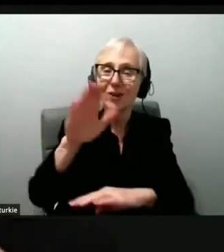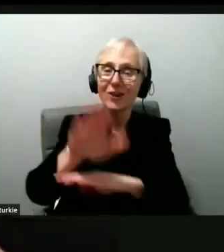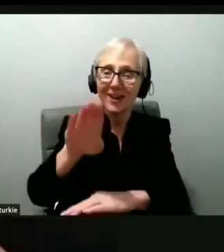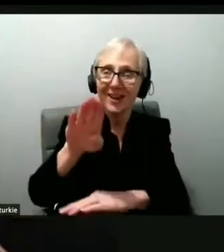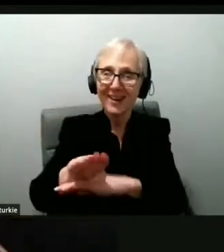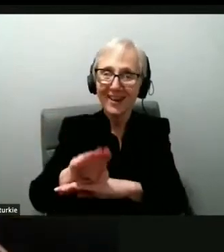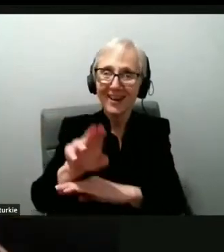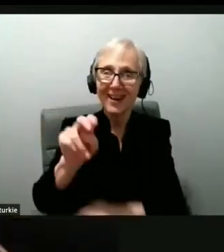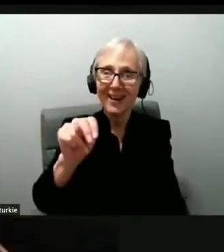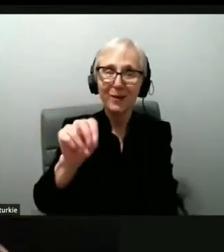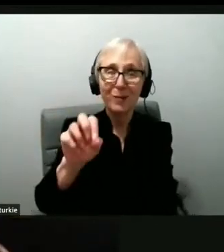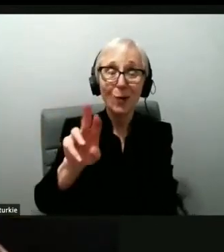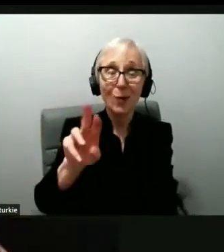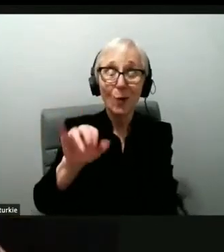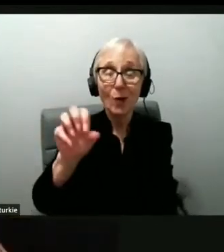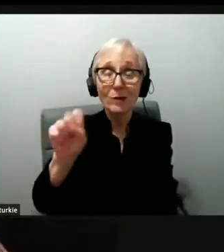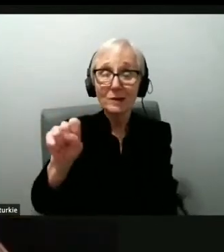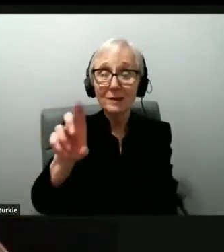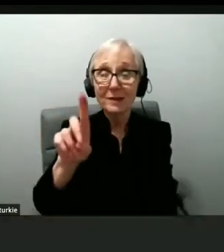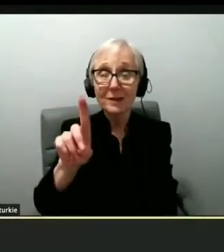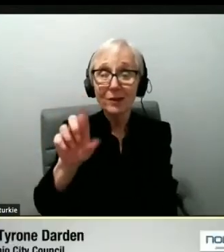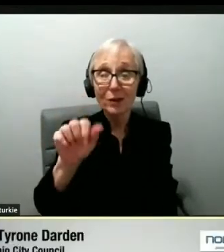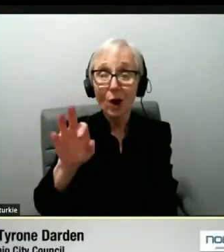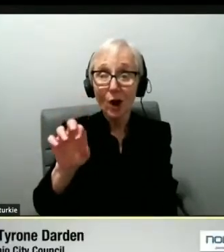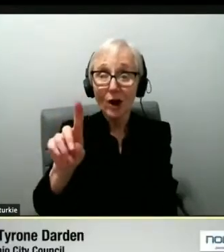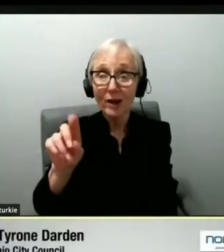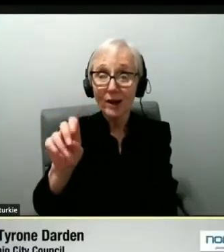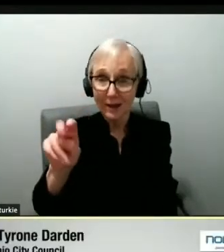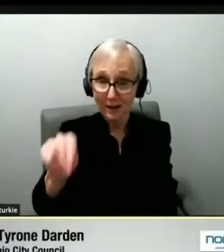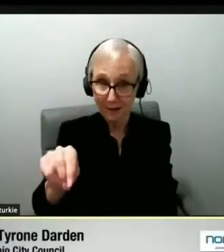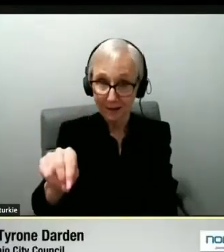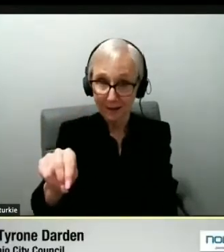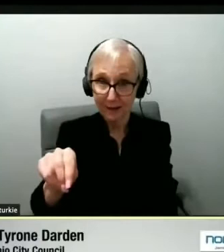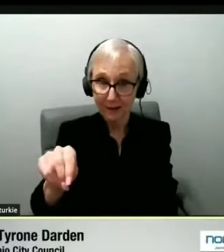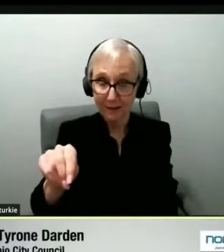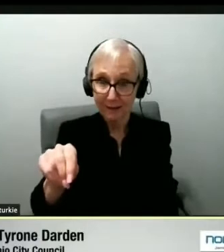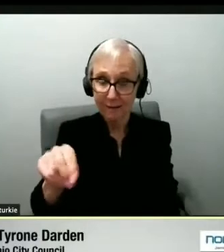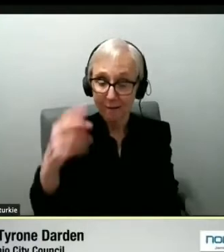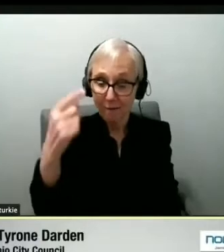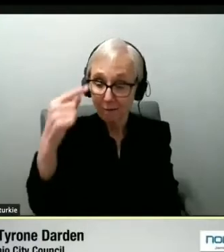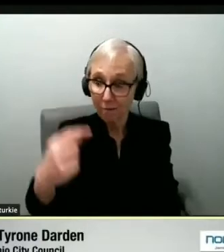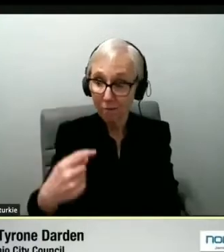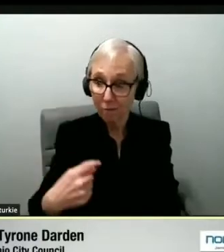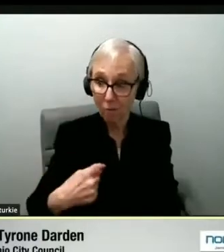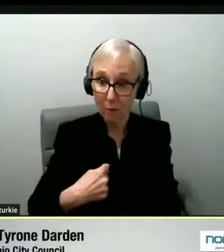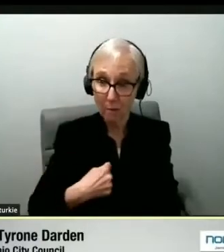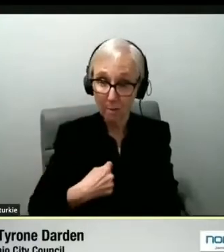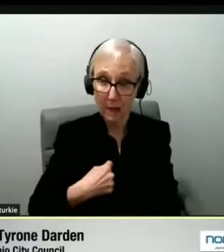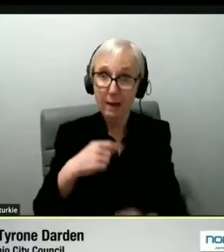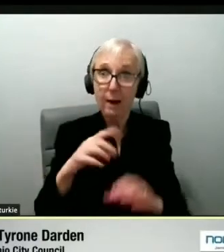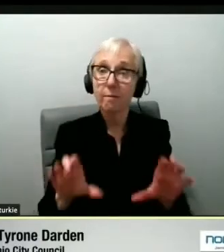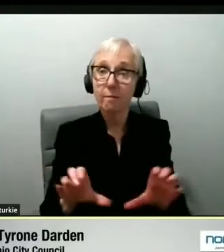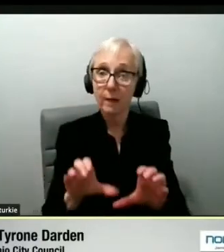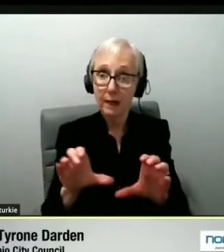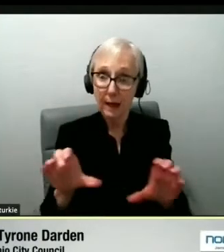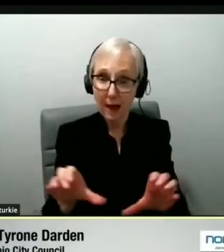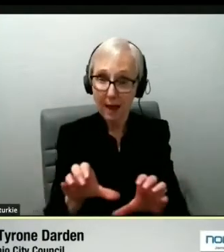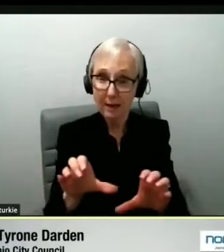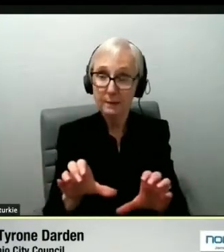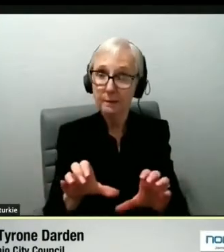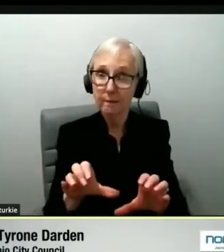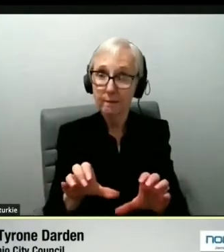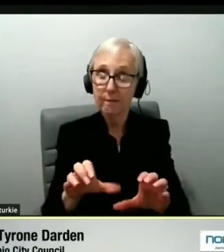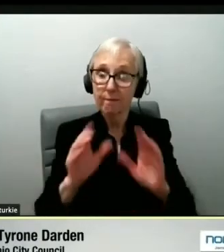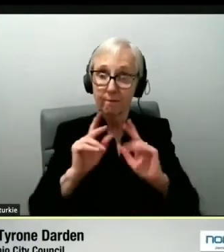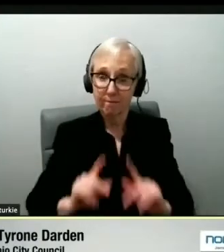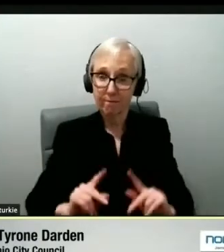is Norris Tyrone Darden, and I'm a candidate for City Council District 2. So for me, I've been active civically since I returned home from college,